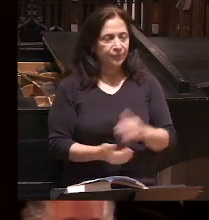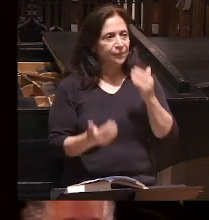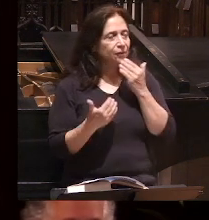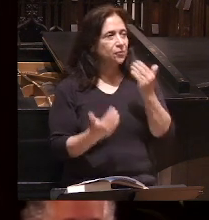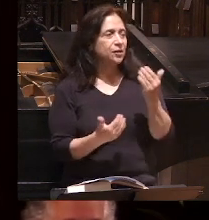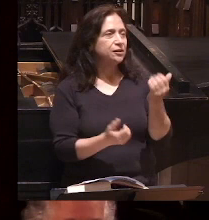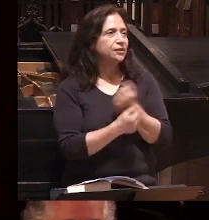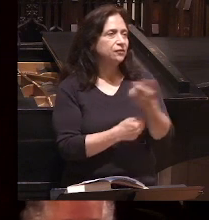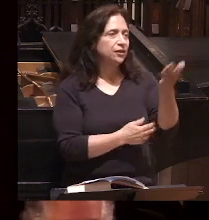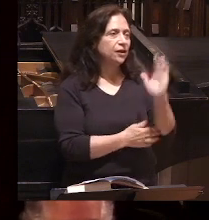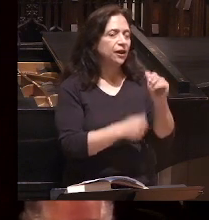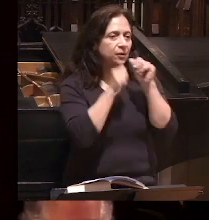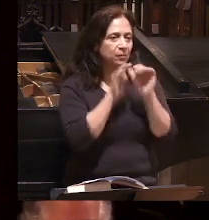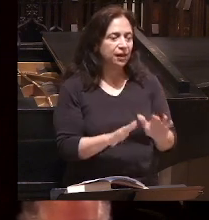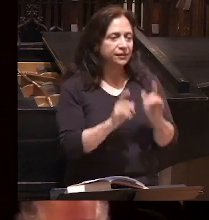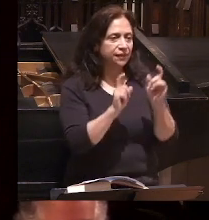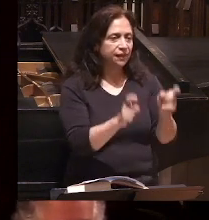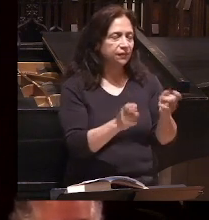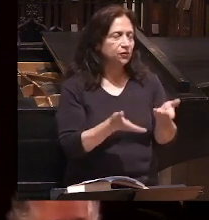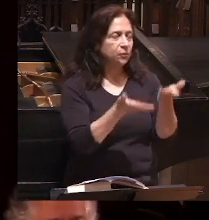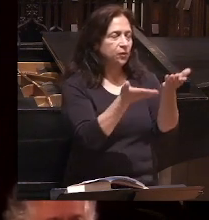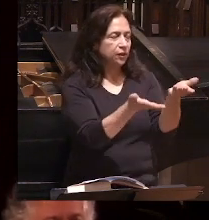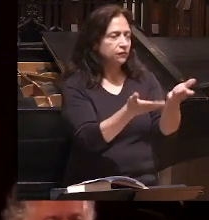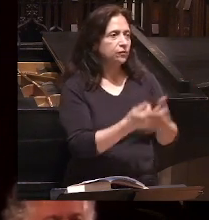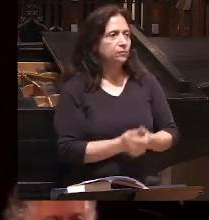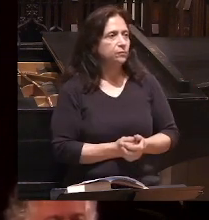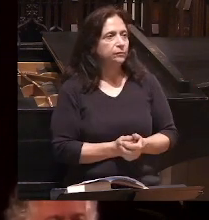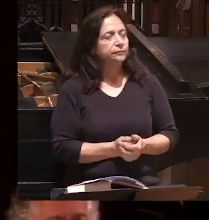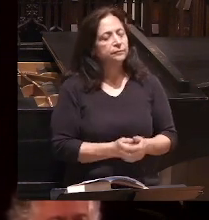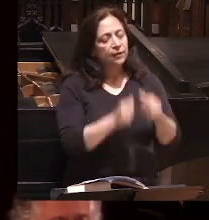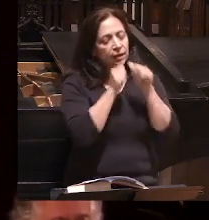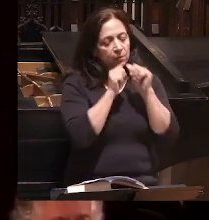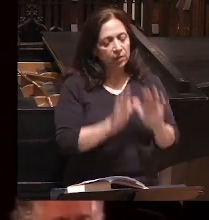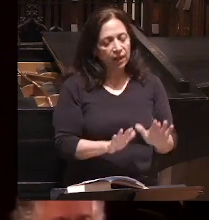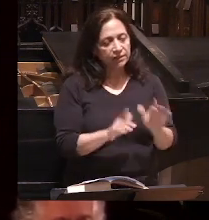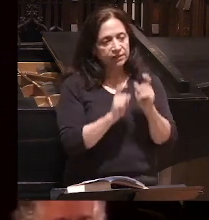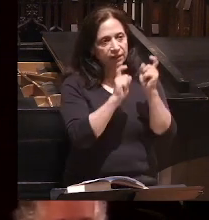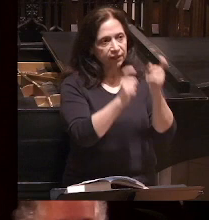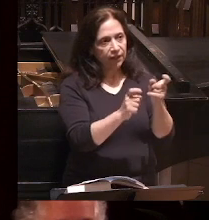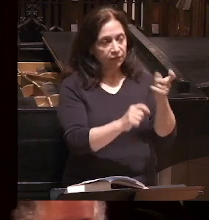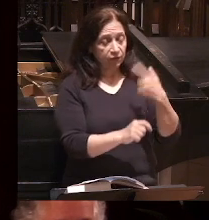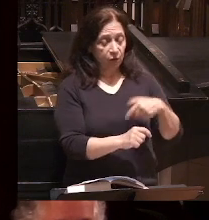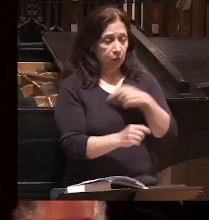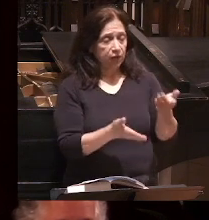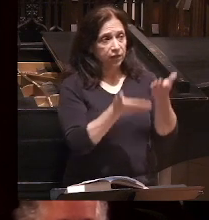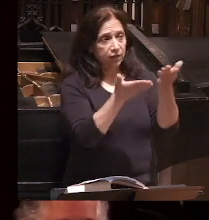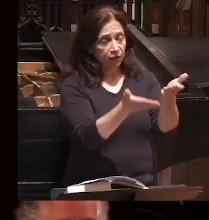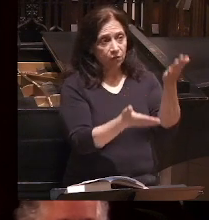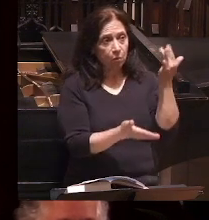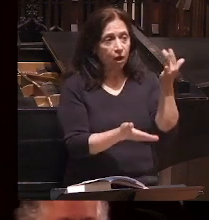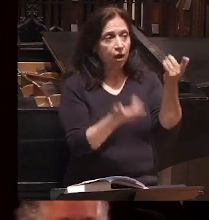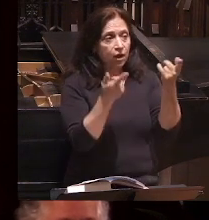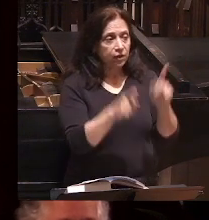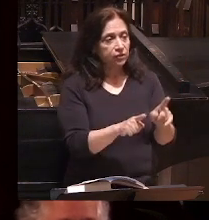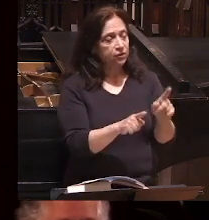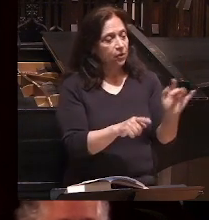Gracious and loving God, bless the gifts that we give. Bless the gifts that we give so that they may,